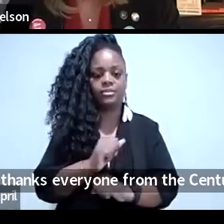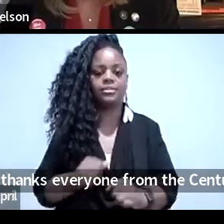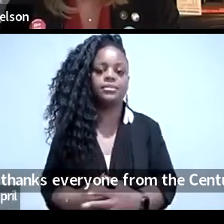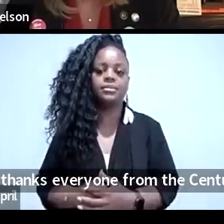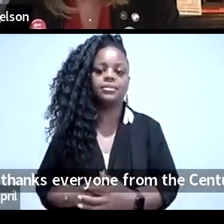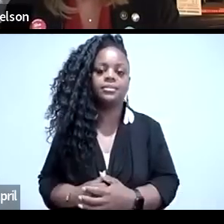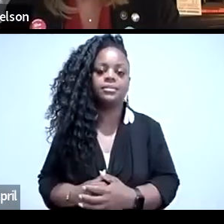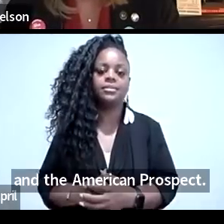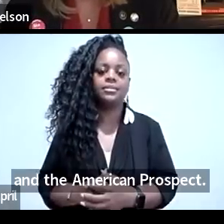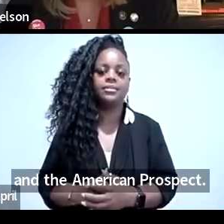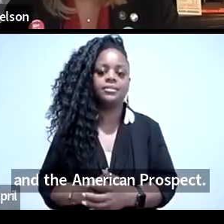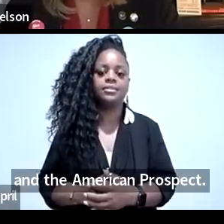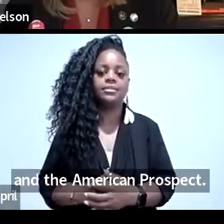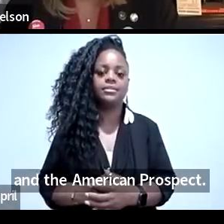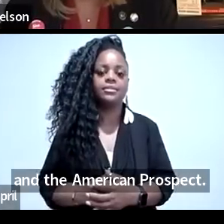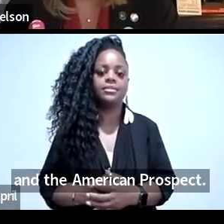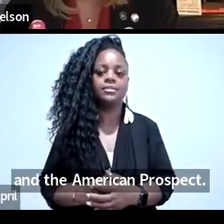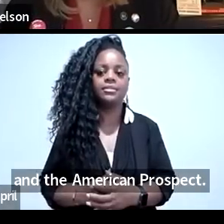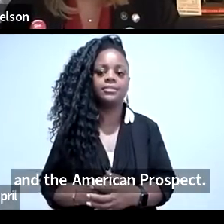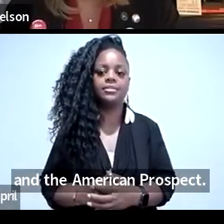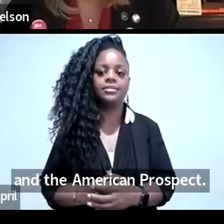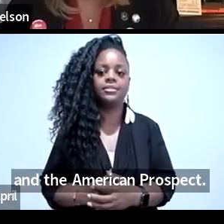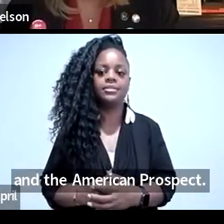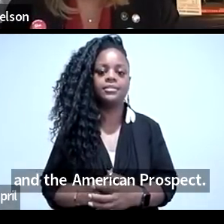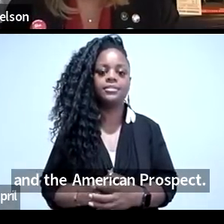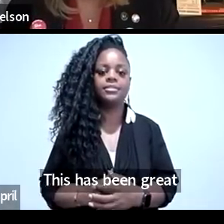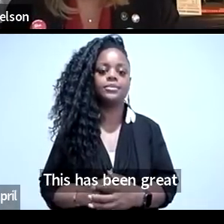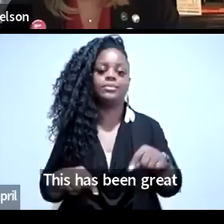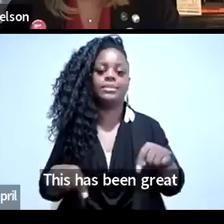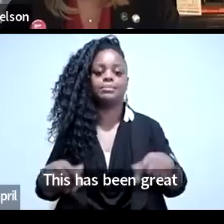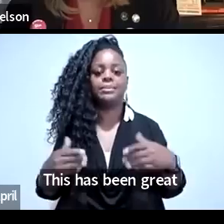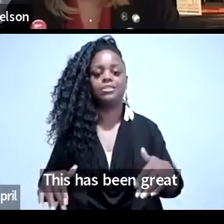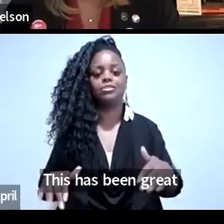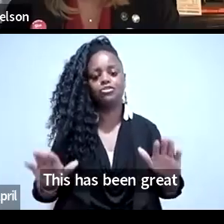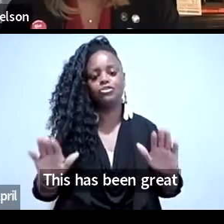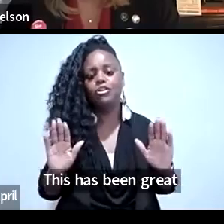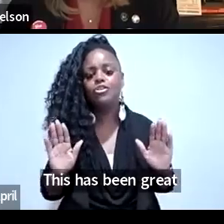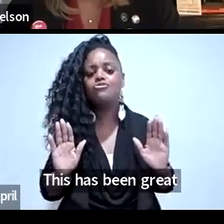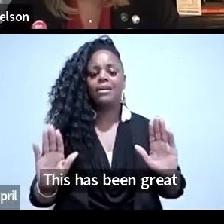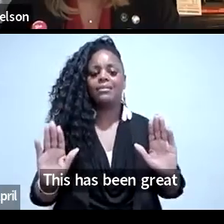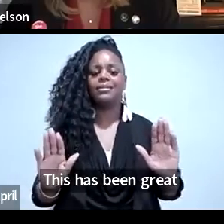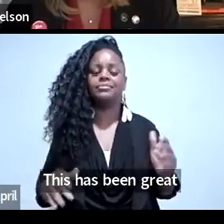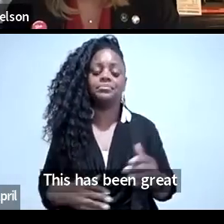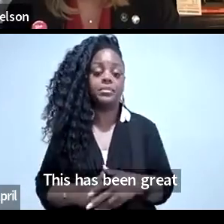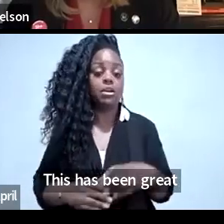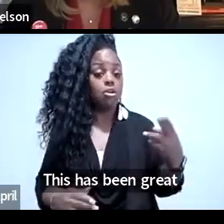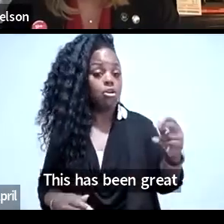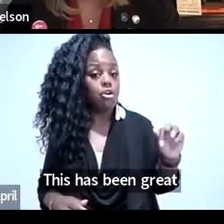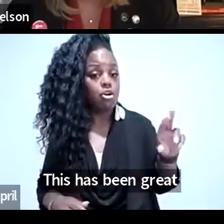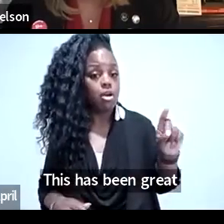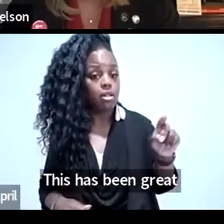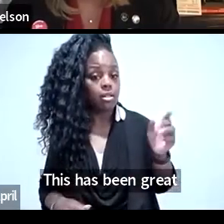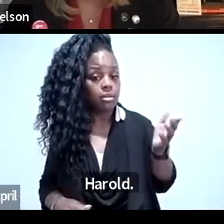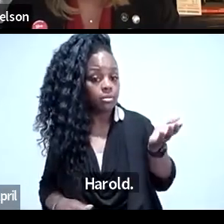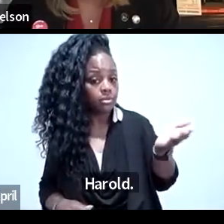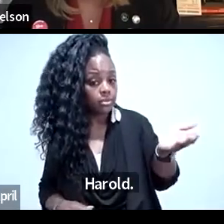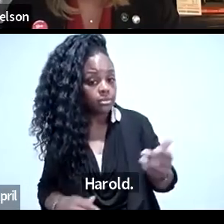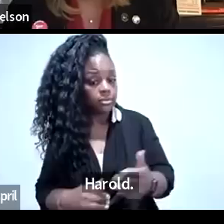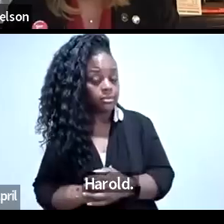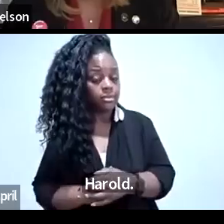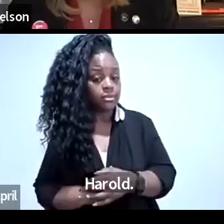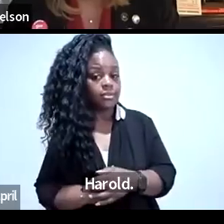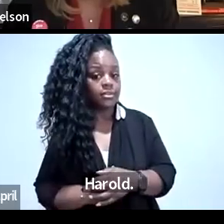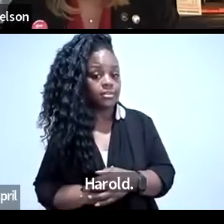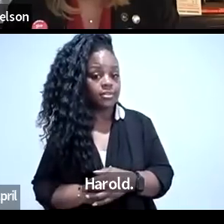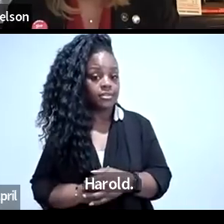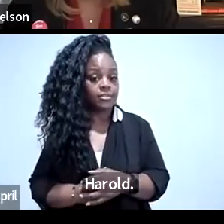this has been great. And Harold, yeah, take it to the finish line. Yeah. One closing remark coming off what Sarah just